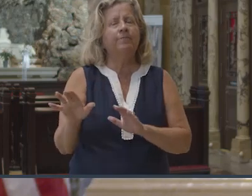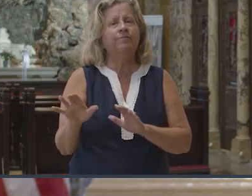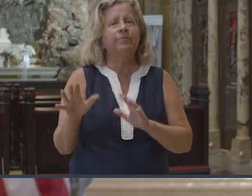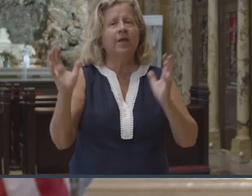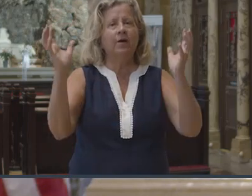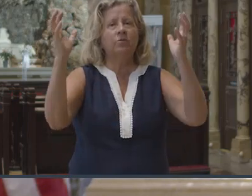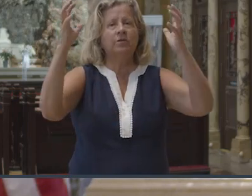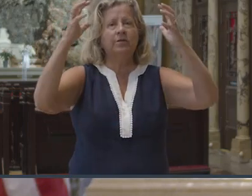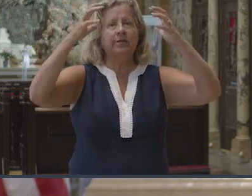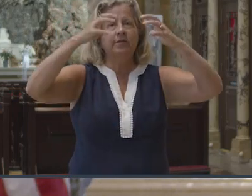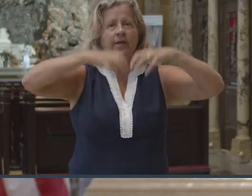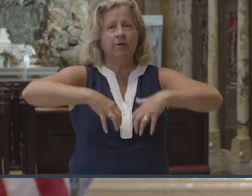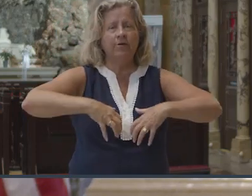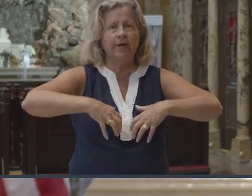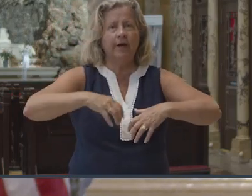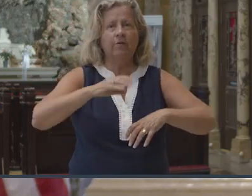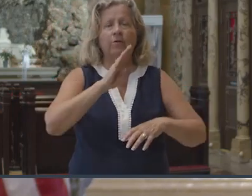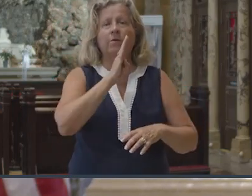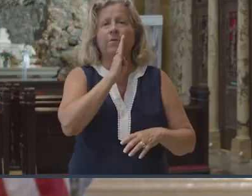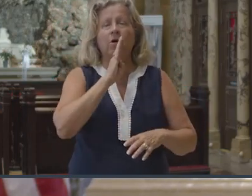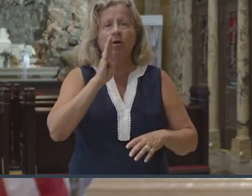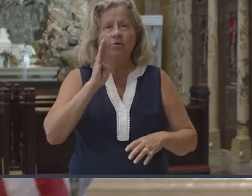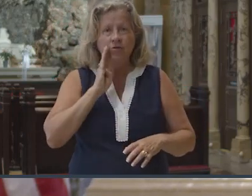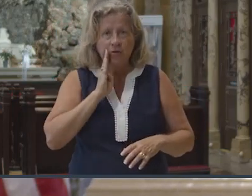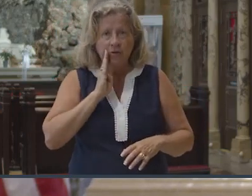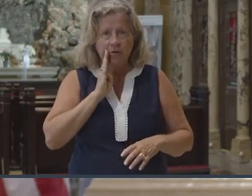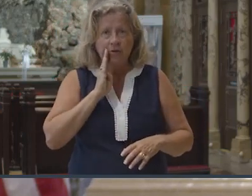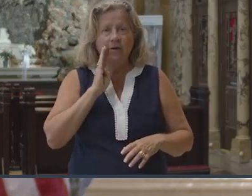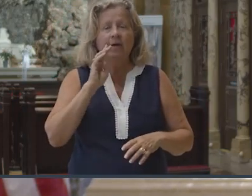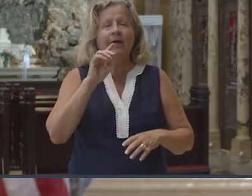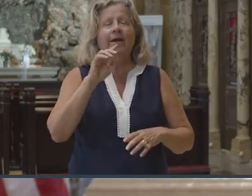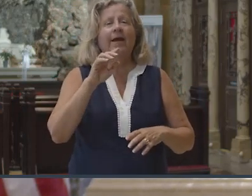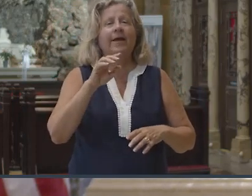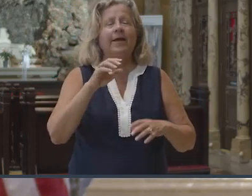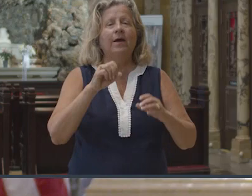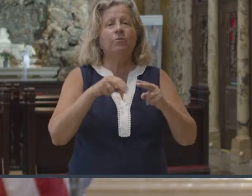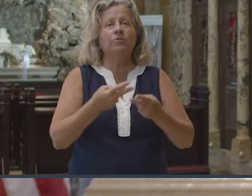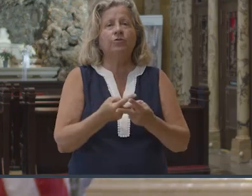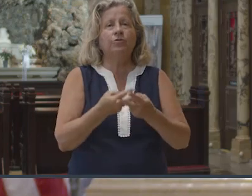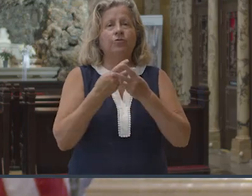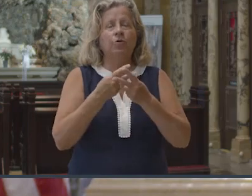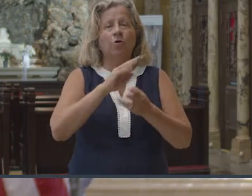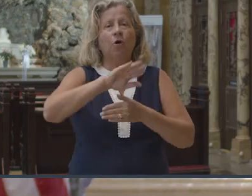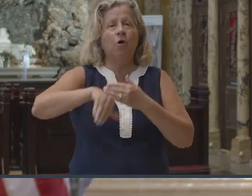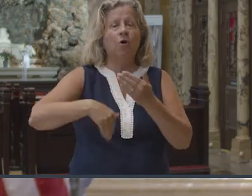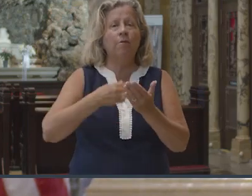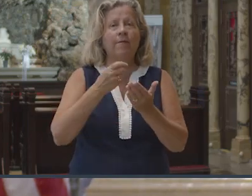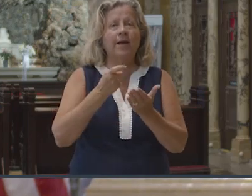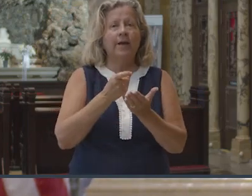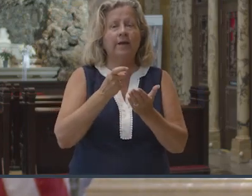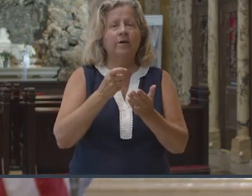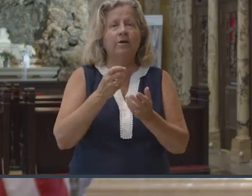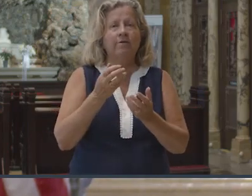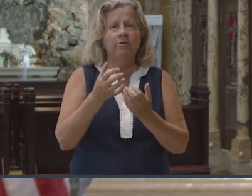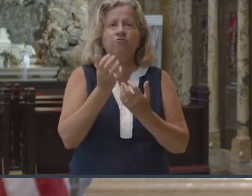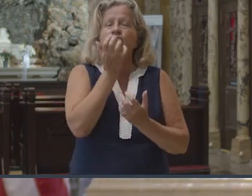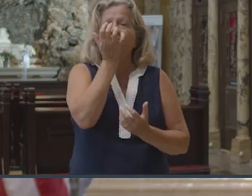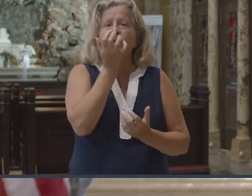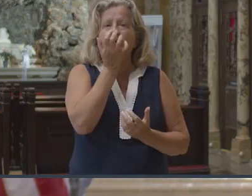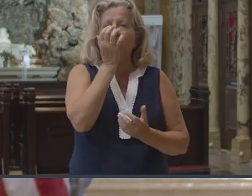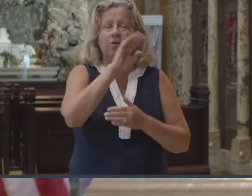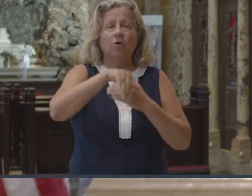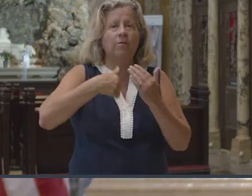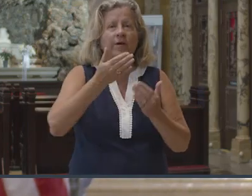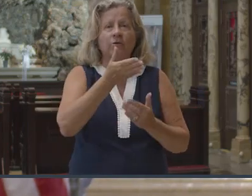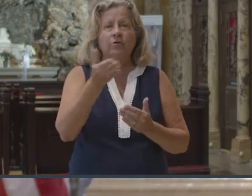my barns and build larger ones. There I shall store all my grain and other goods. And I shall